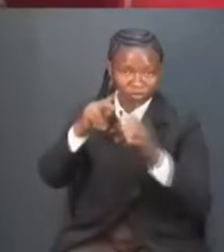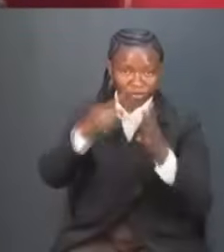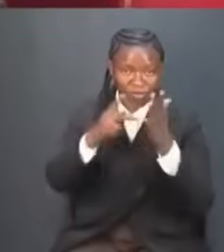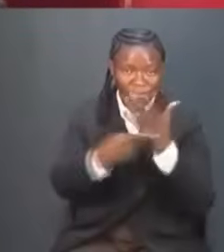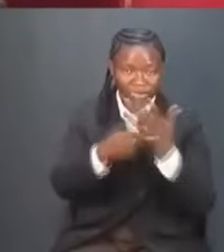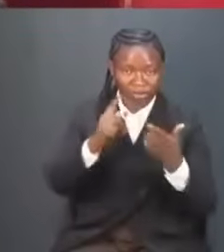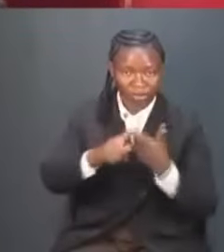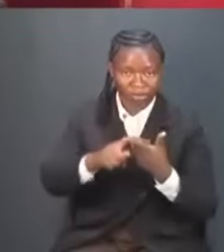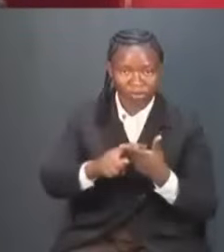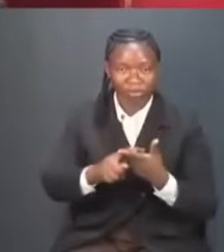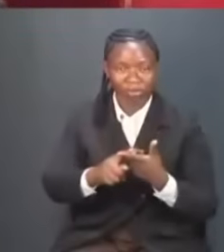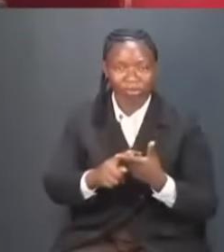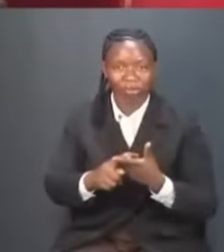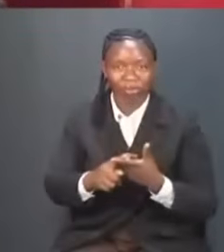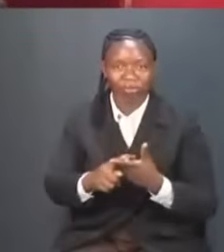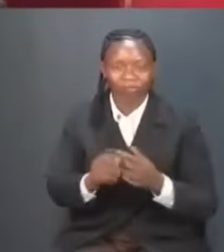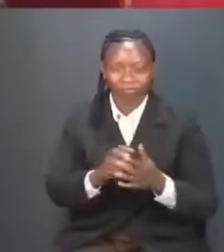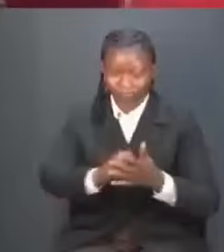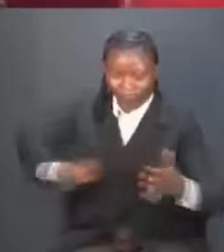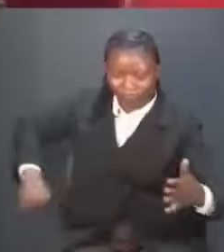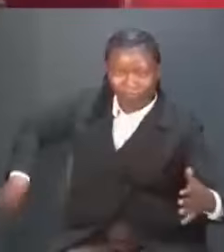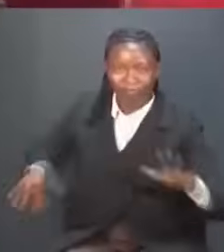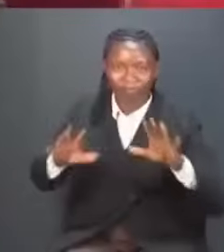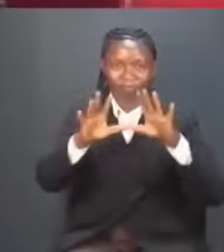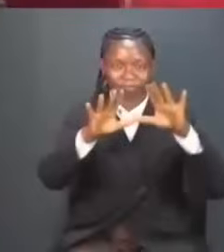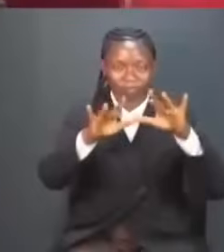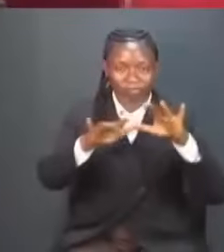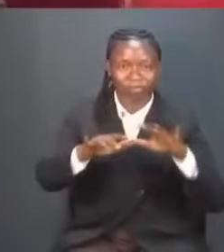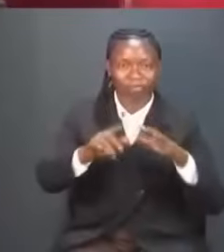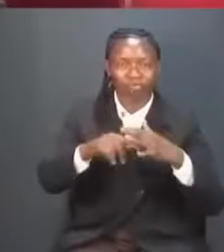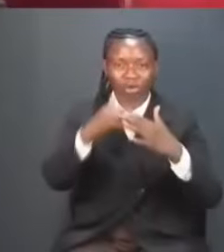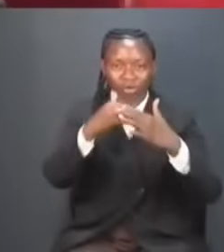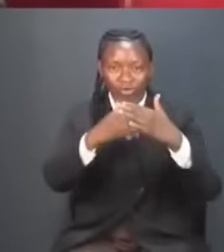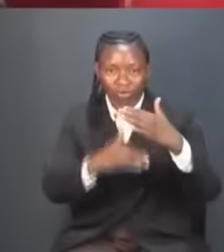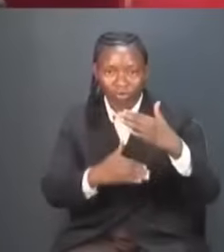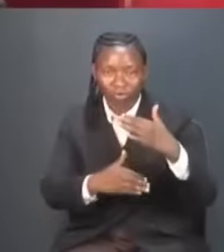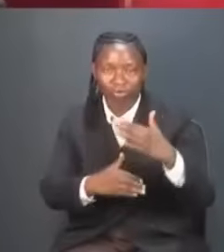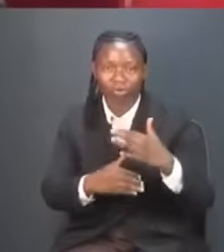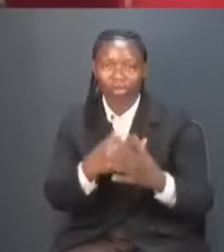to contain or eliminate pest outbreaks to minimize food